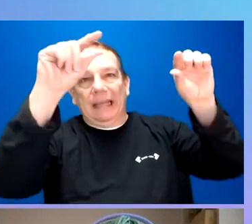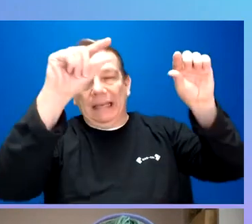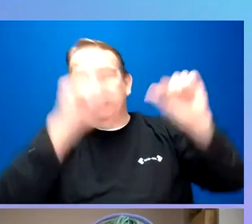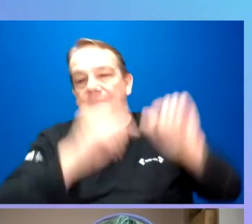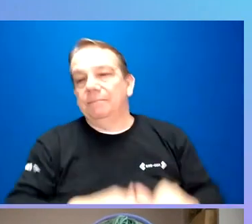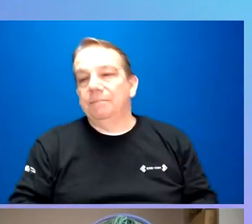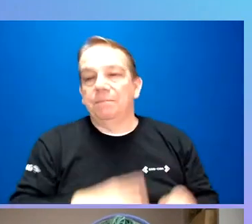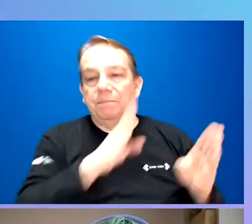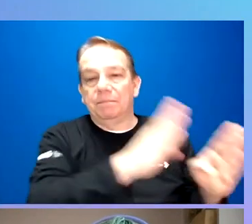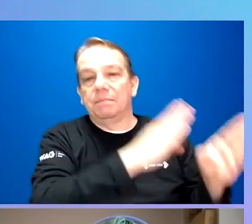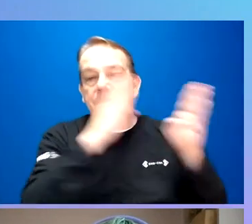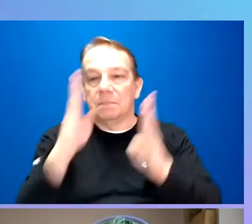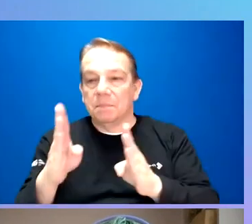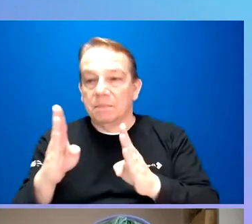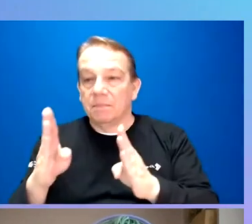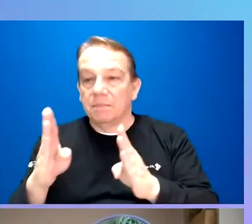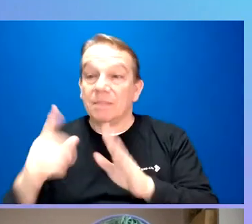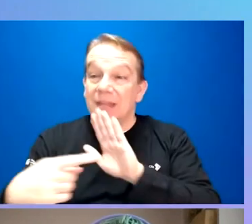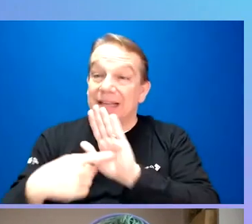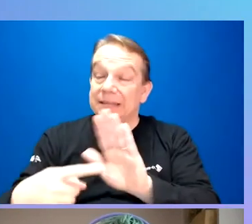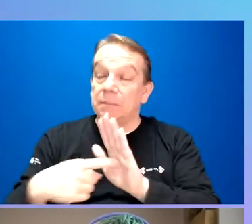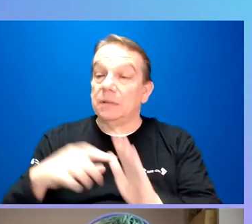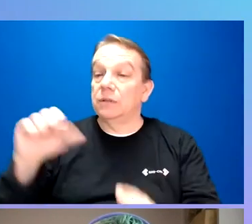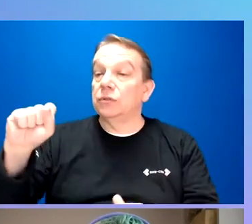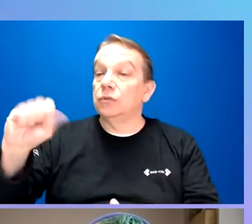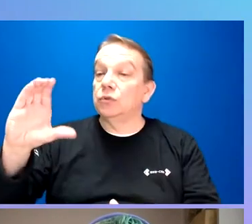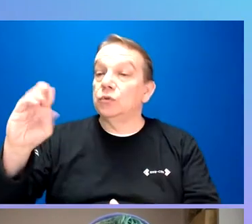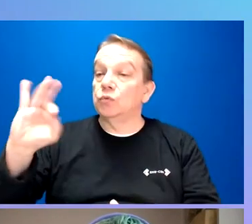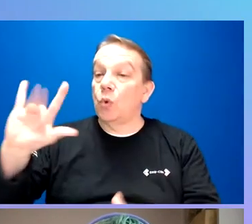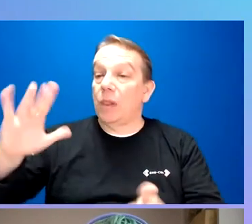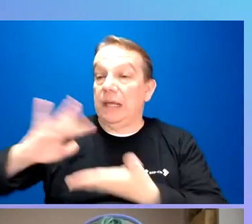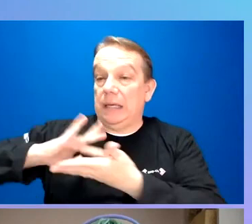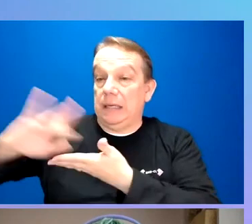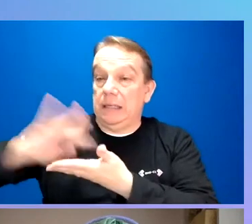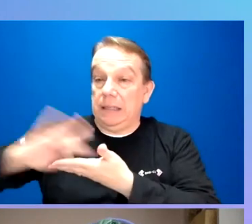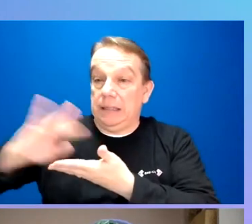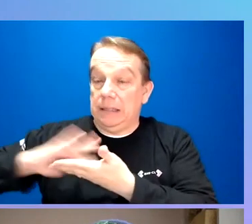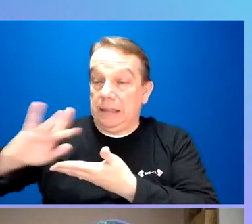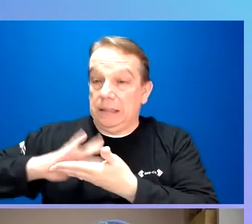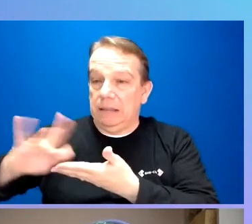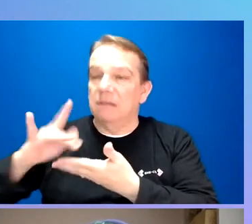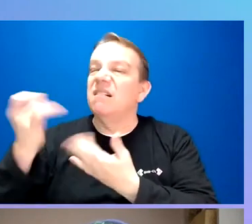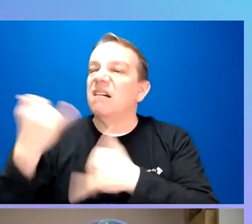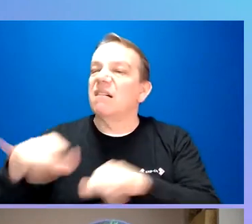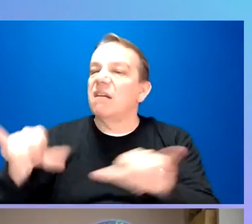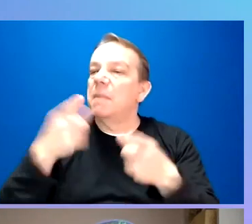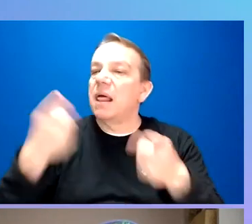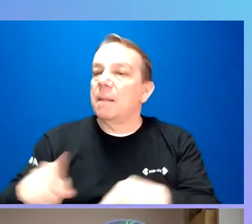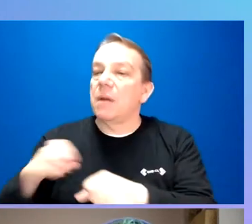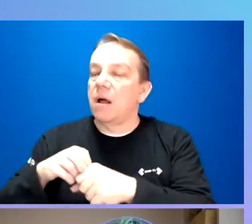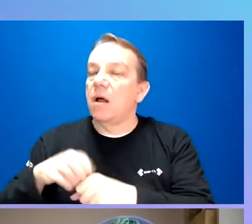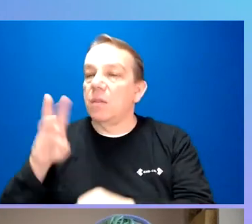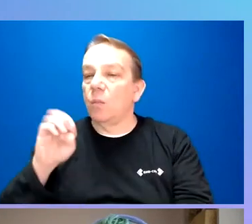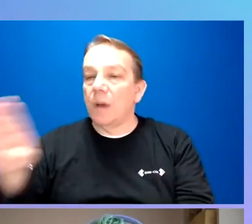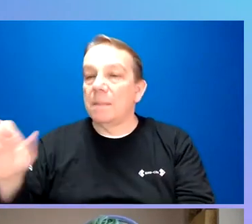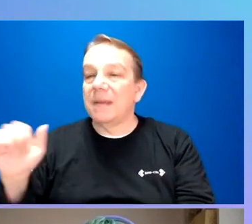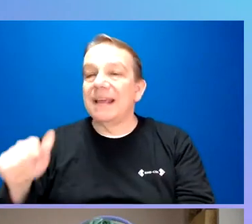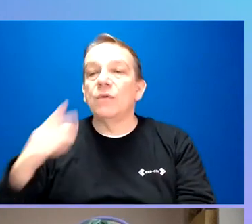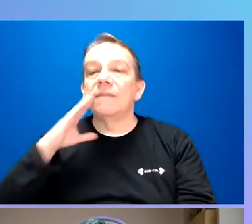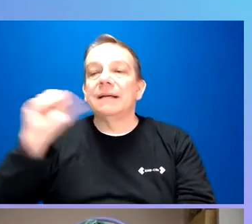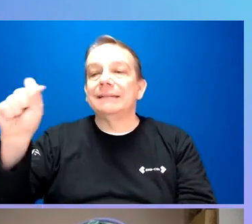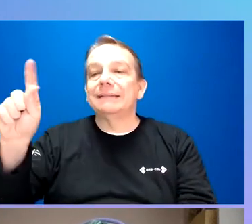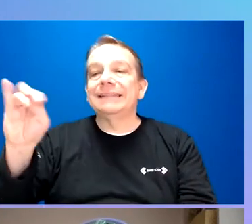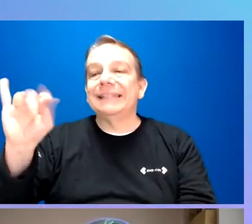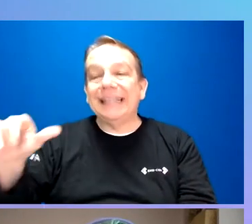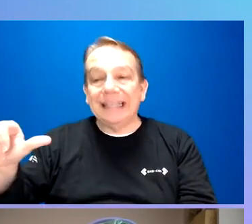is in scrolling. So a common thing on the web is if you have a sticky header and